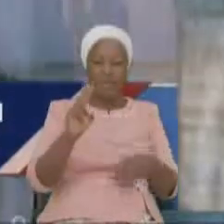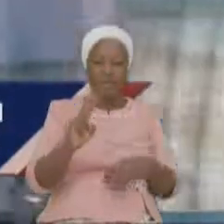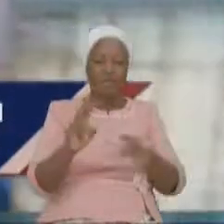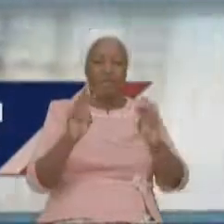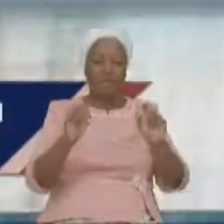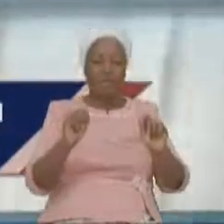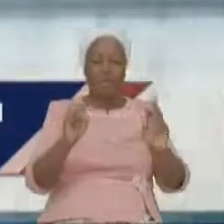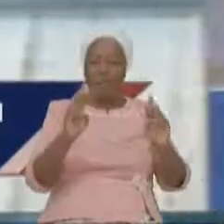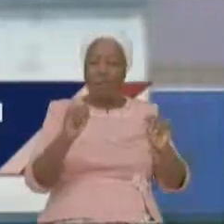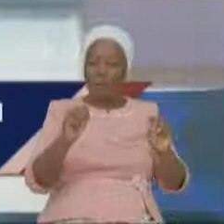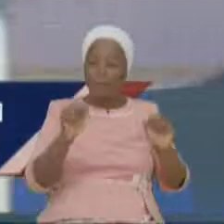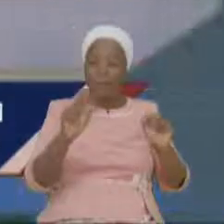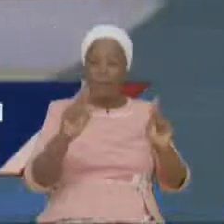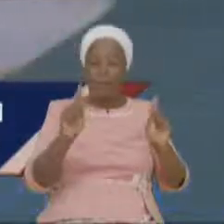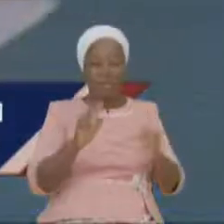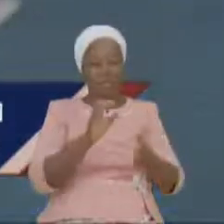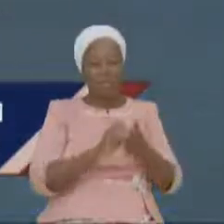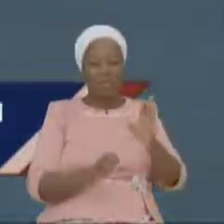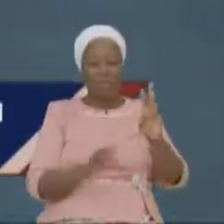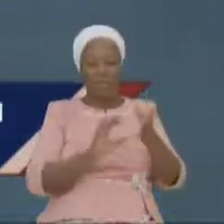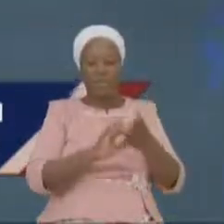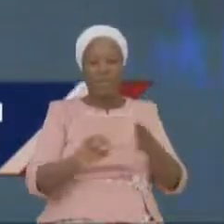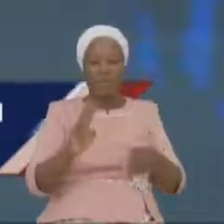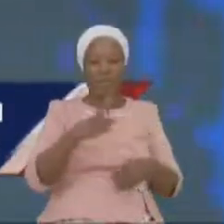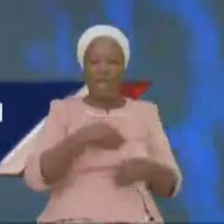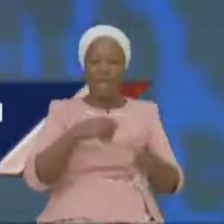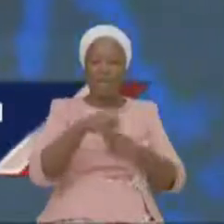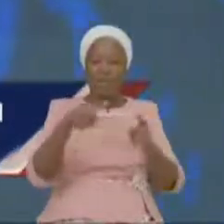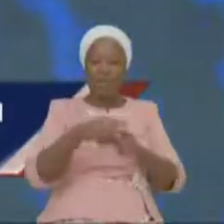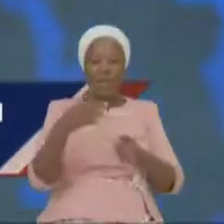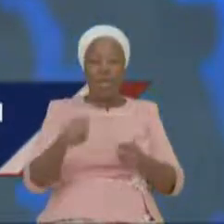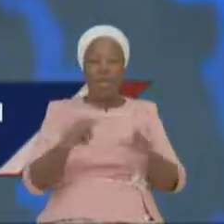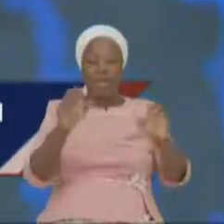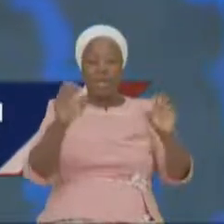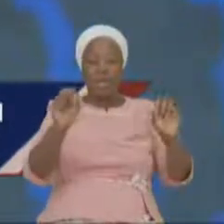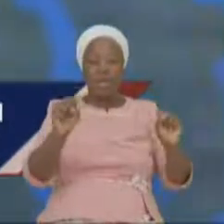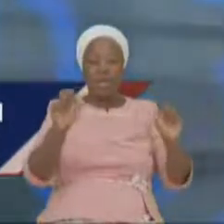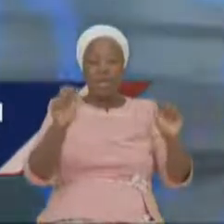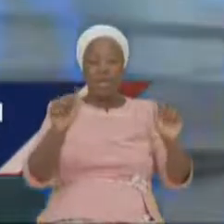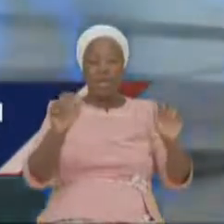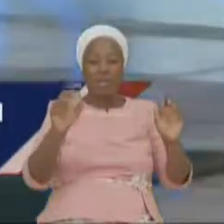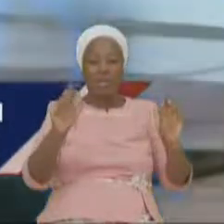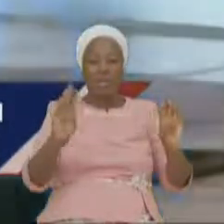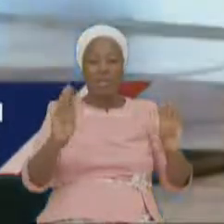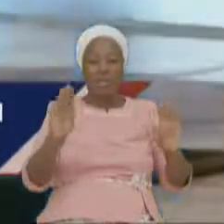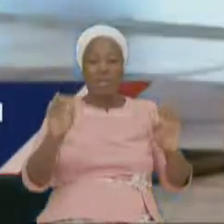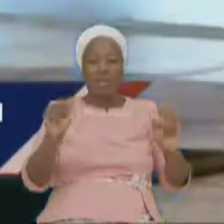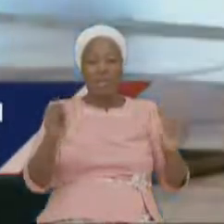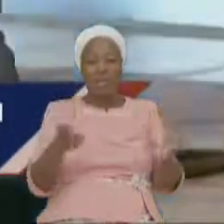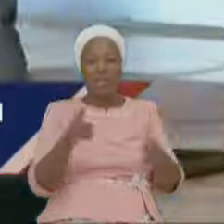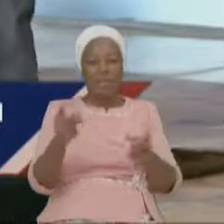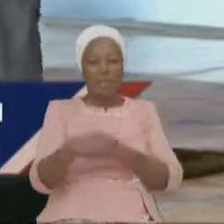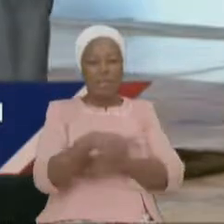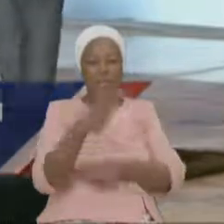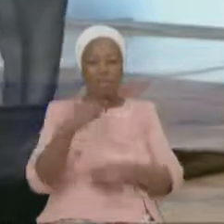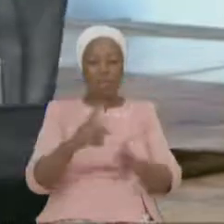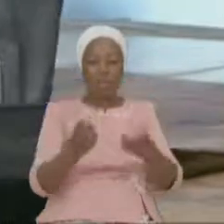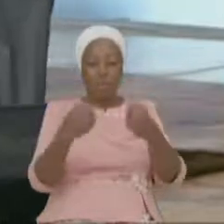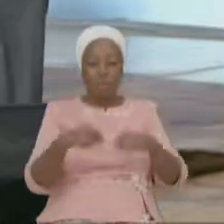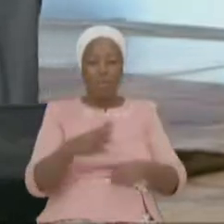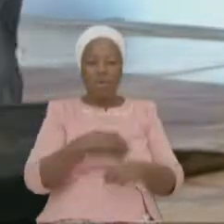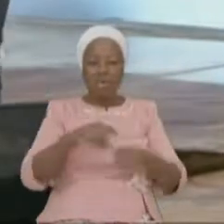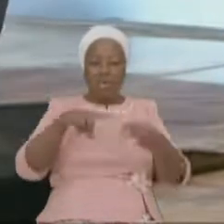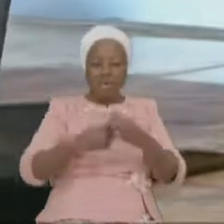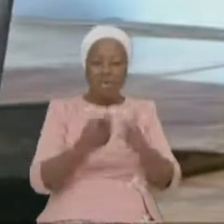verse 2. And when the Sabbath day was come, He began to teach in